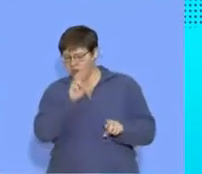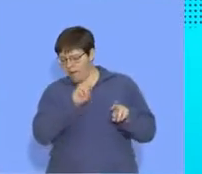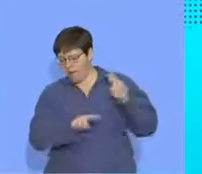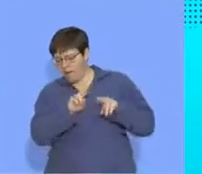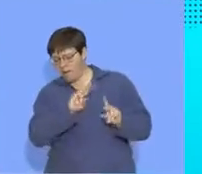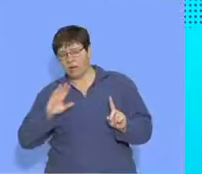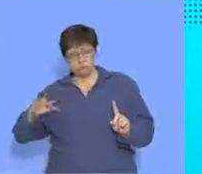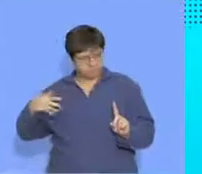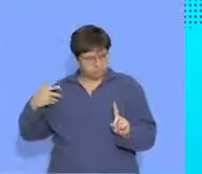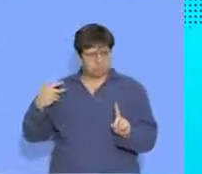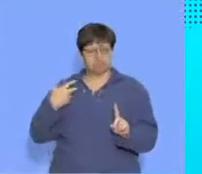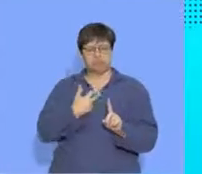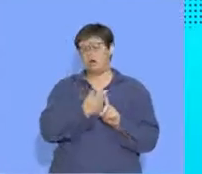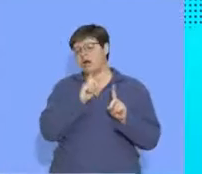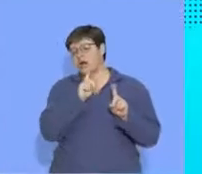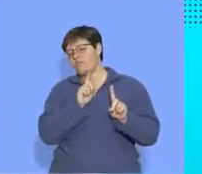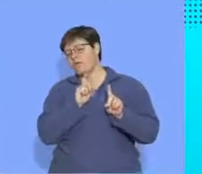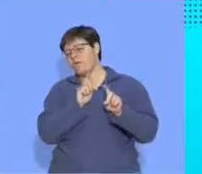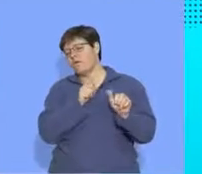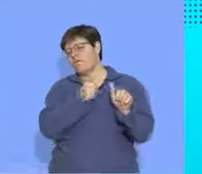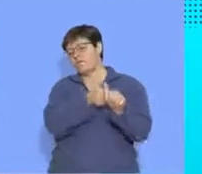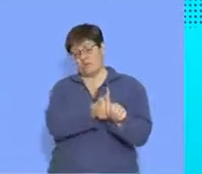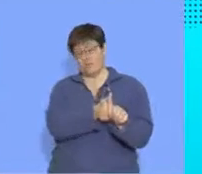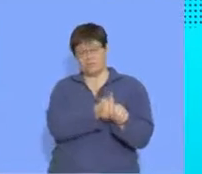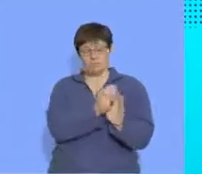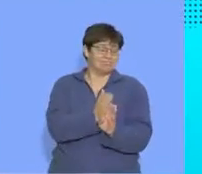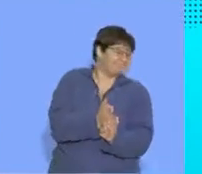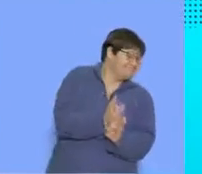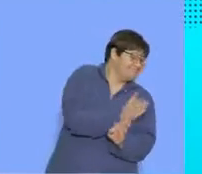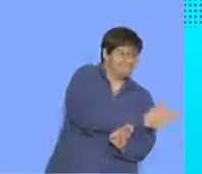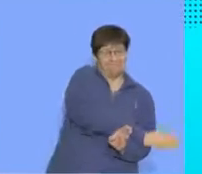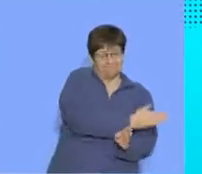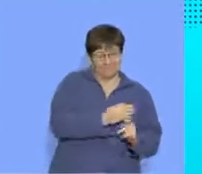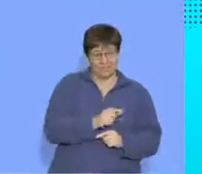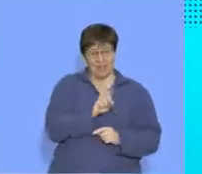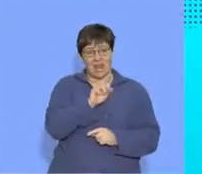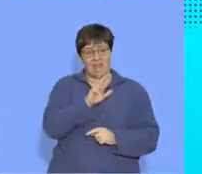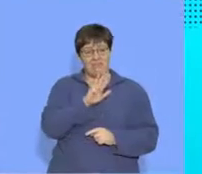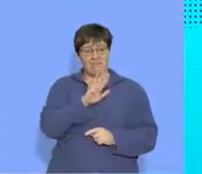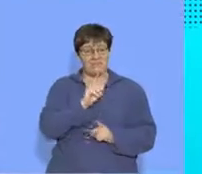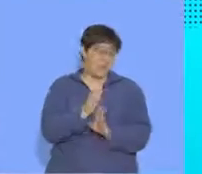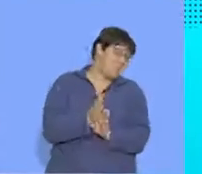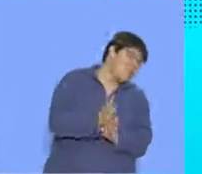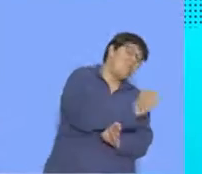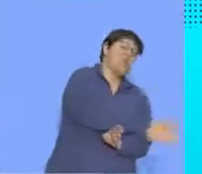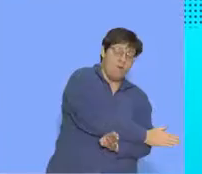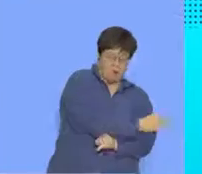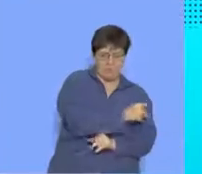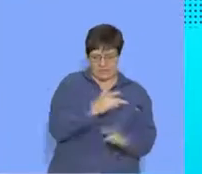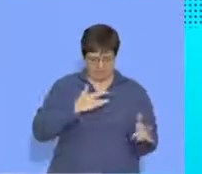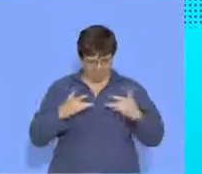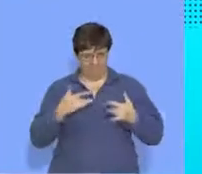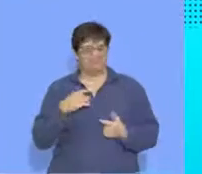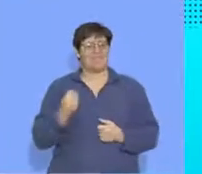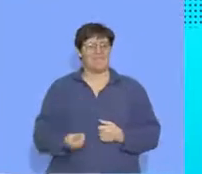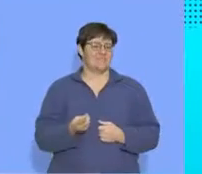been environmentalists that have been tracking this since early on, even before the 1950s. There was a lot of concern around the